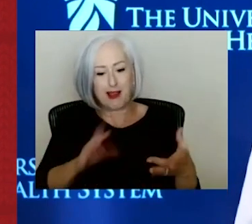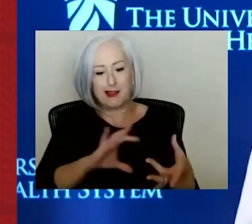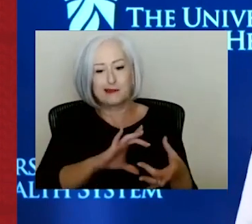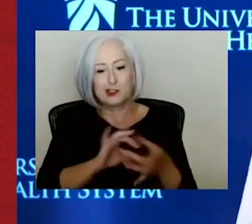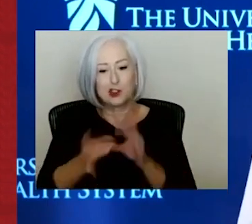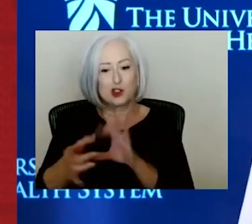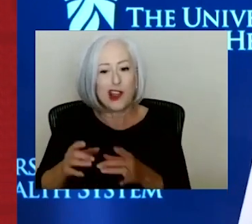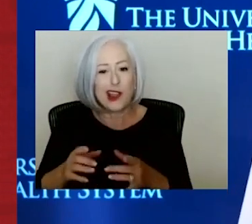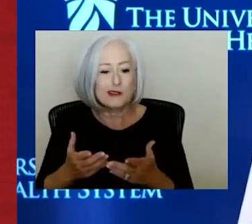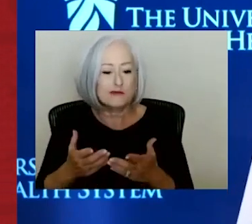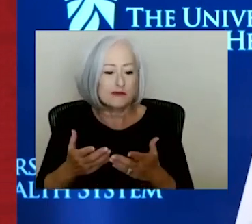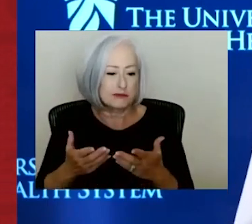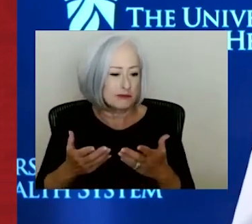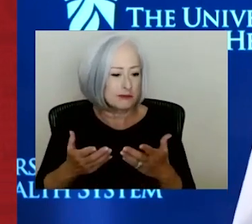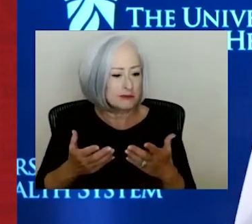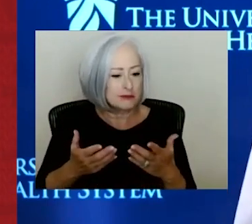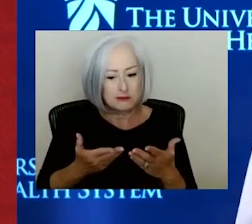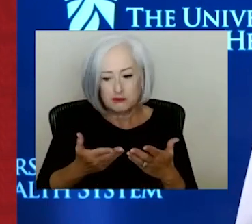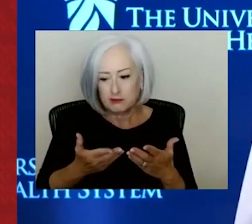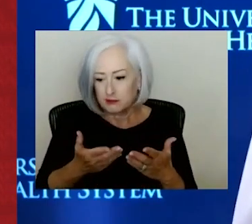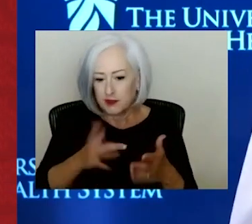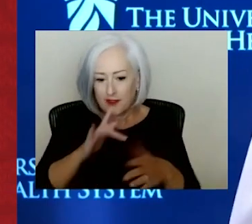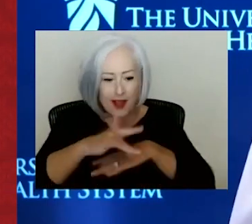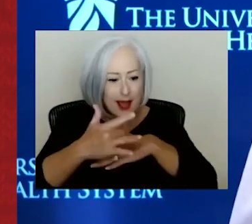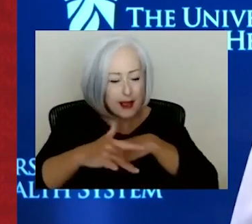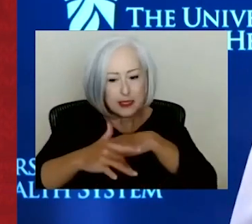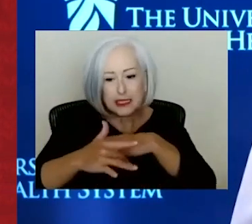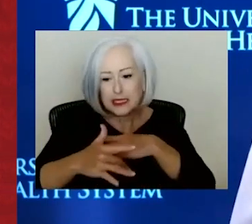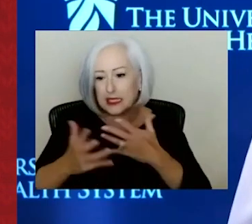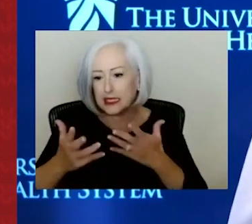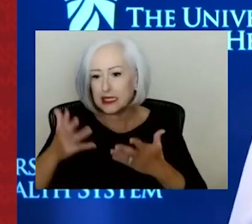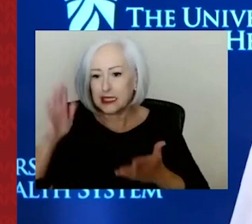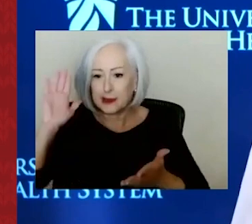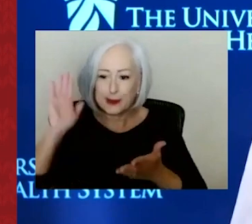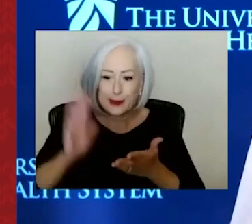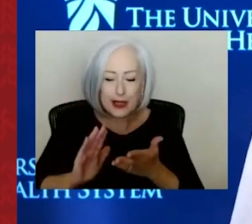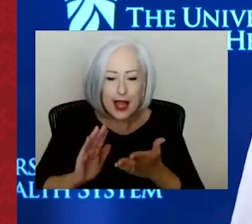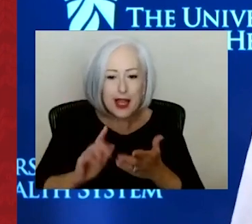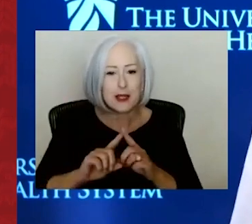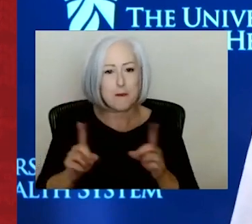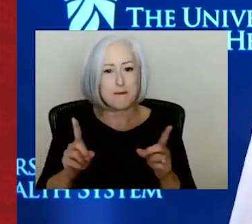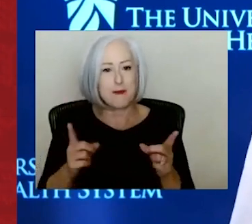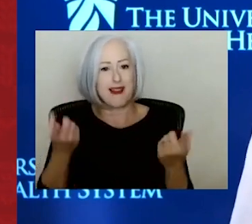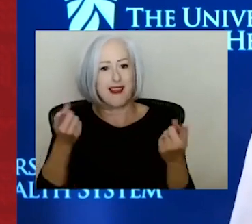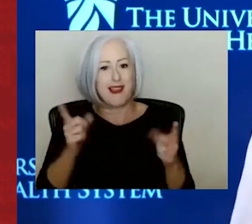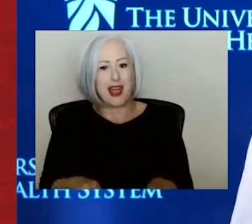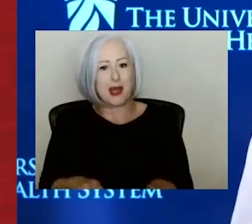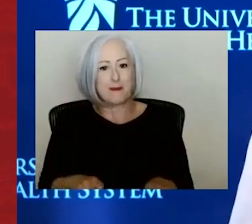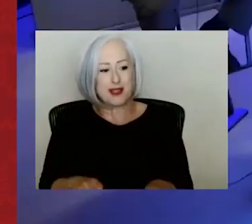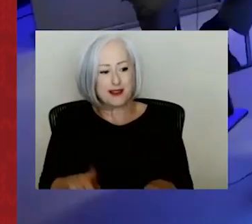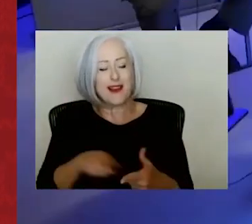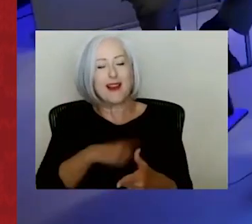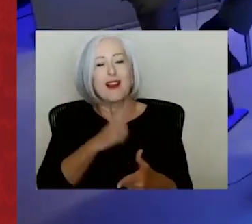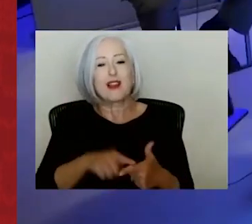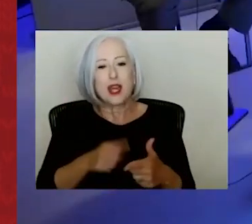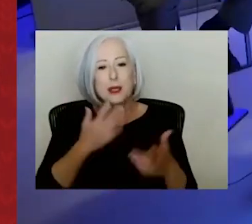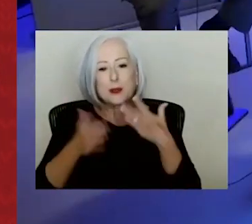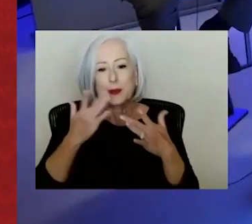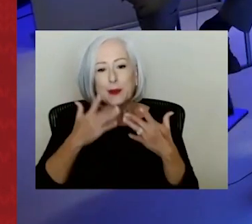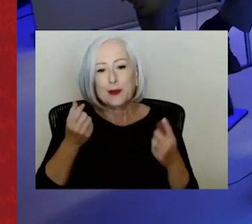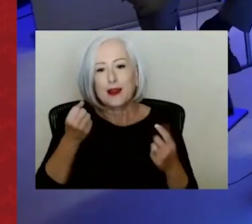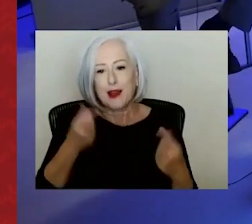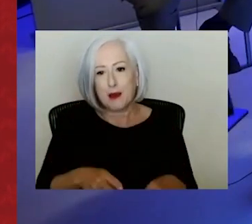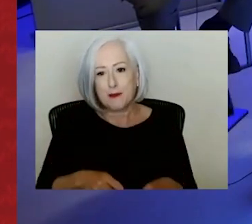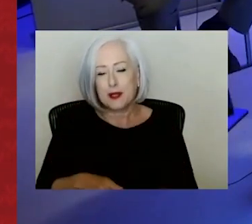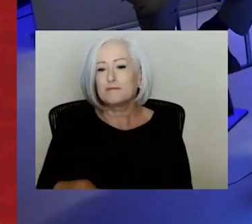less redundant, shall we say, and not have as much stock, what ended up happening is we ended up seeing more shortages. Is that fair? Absolutely. That